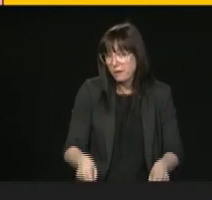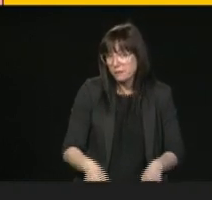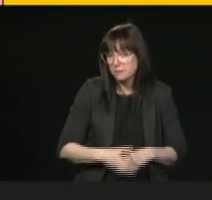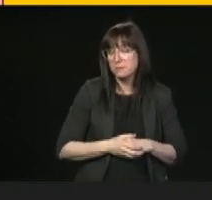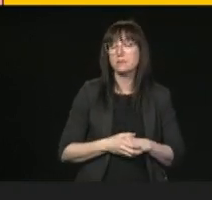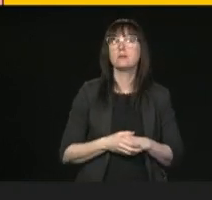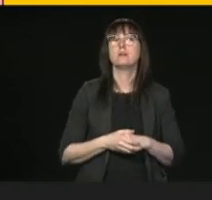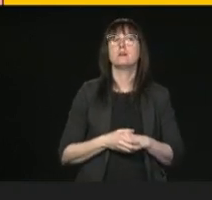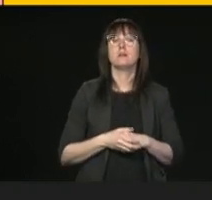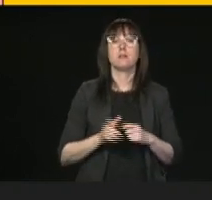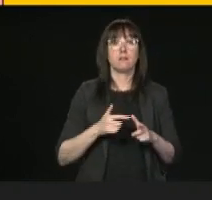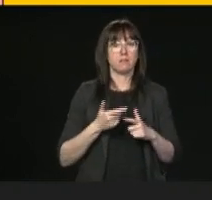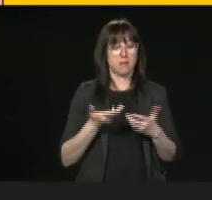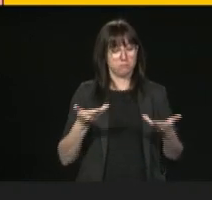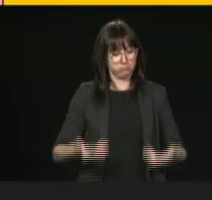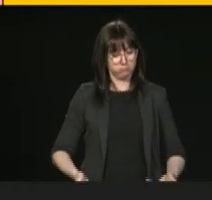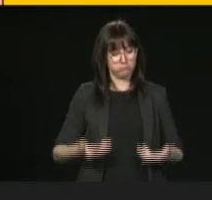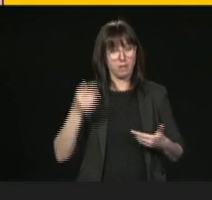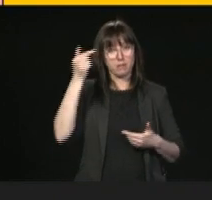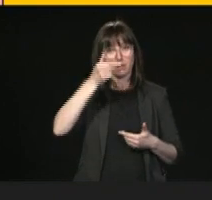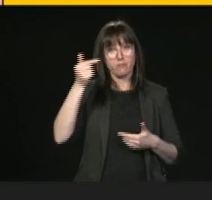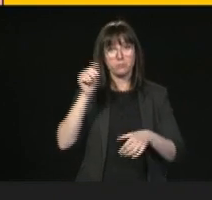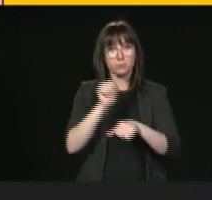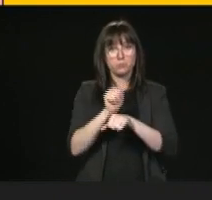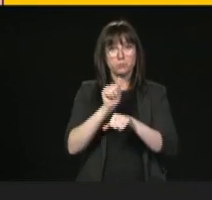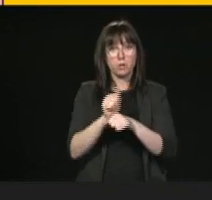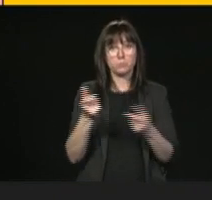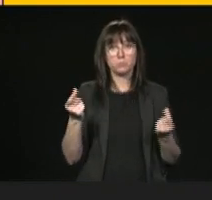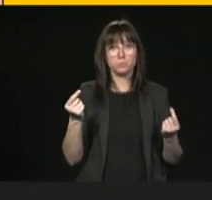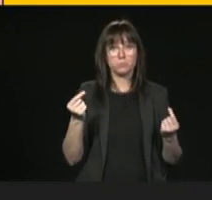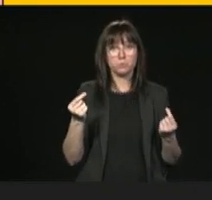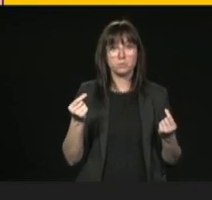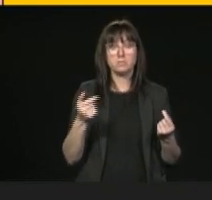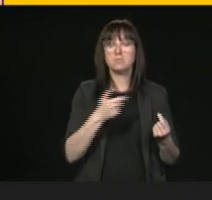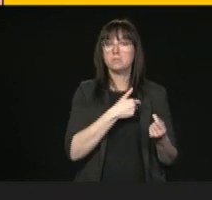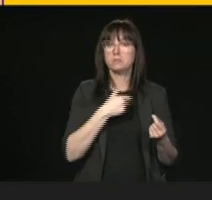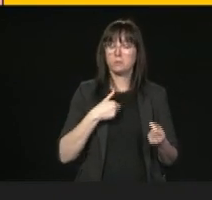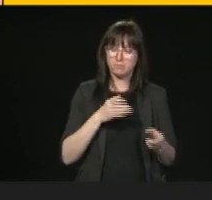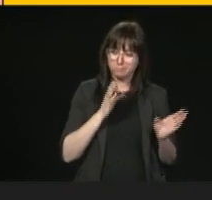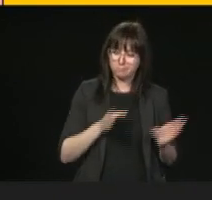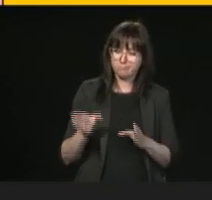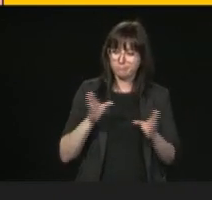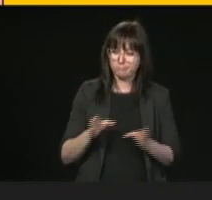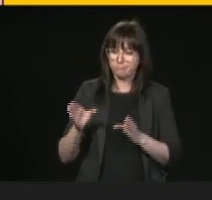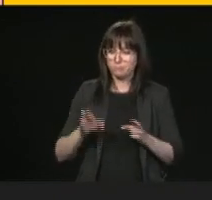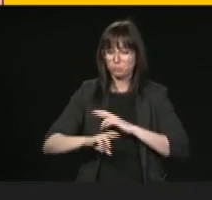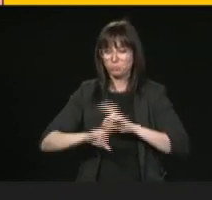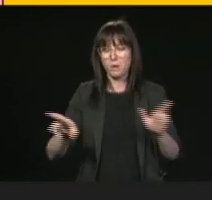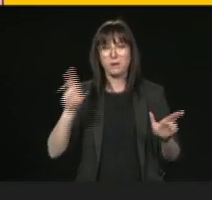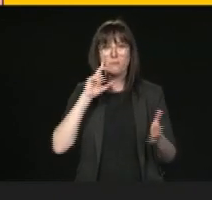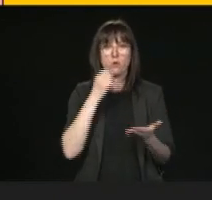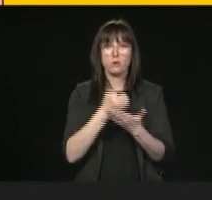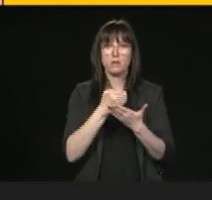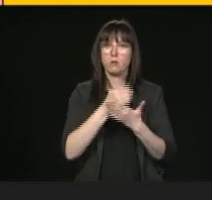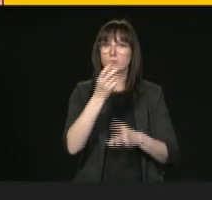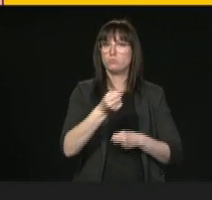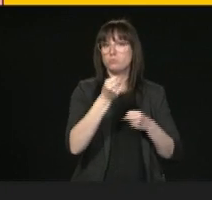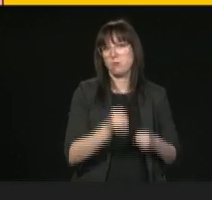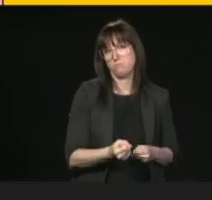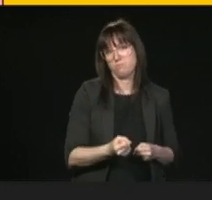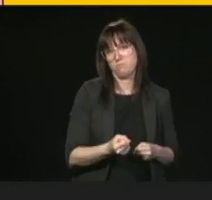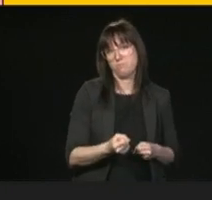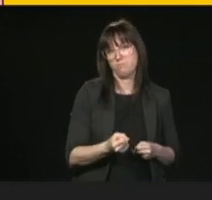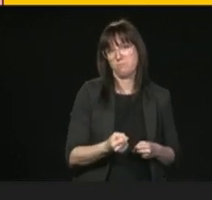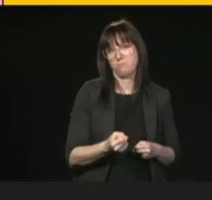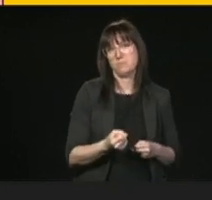to take the necessary economic measures so that those actions we're taking